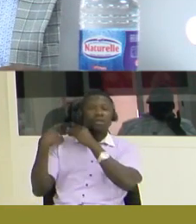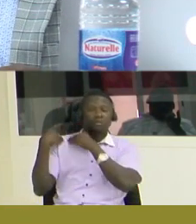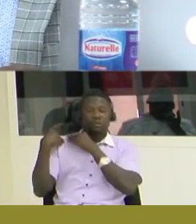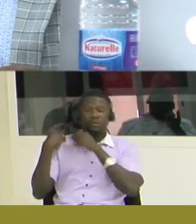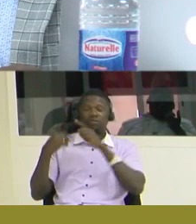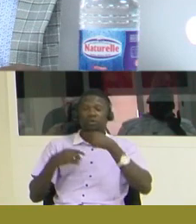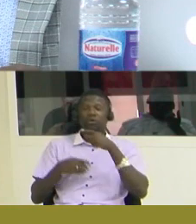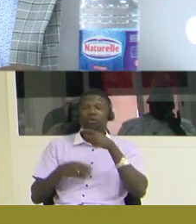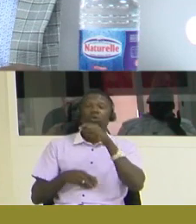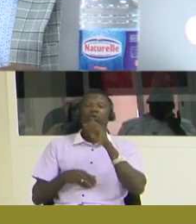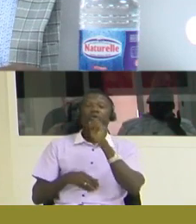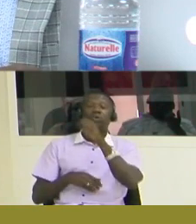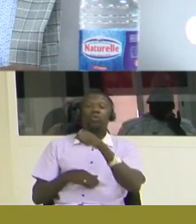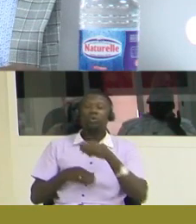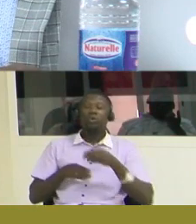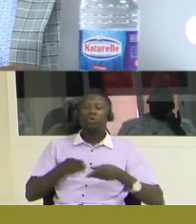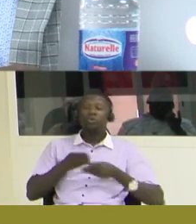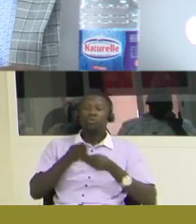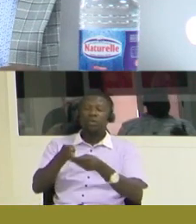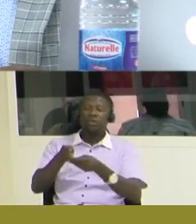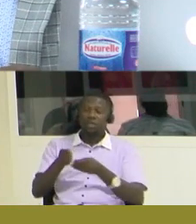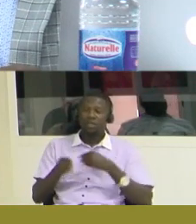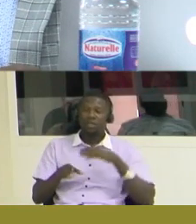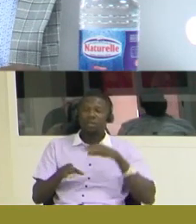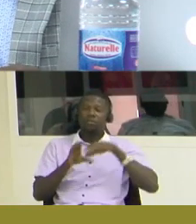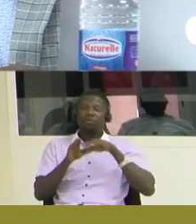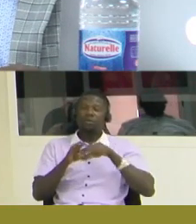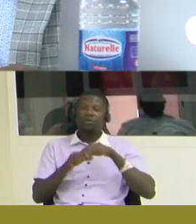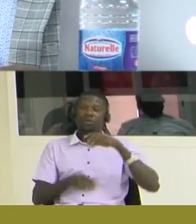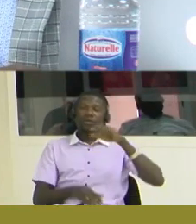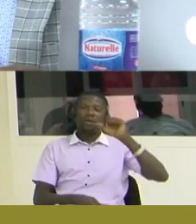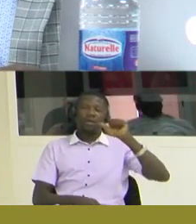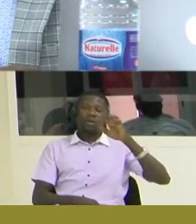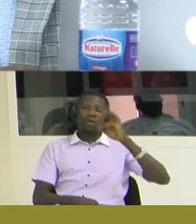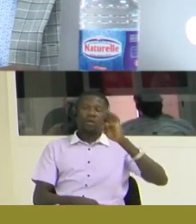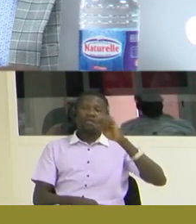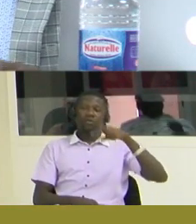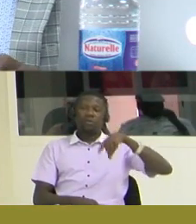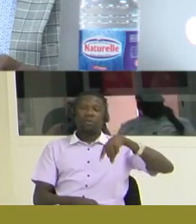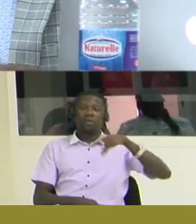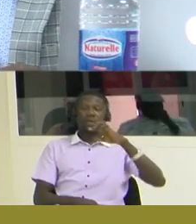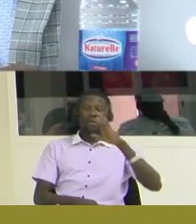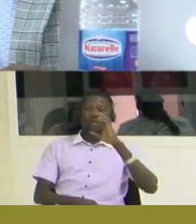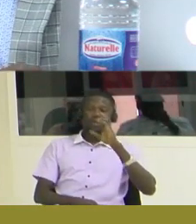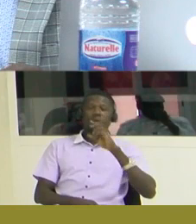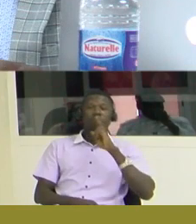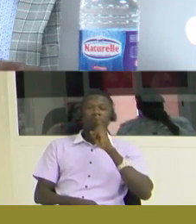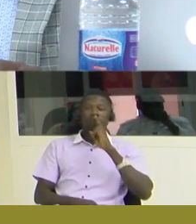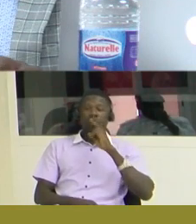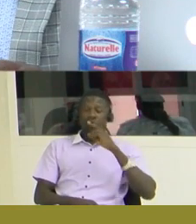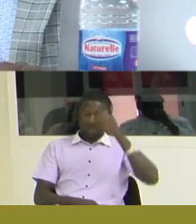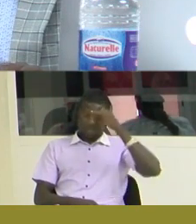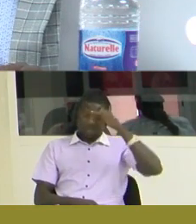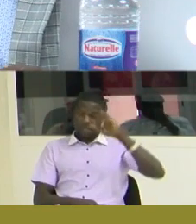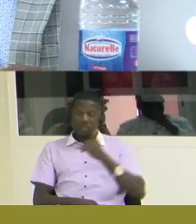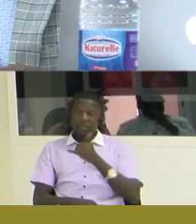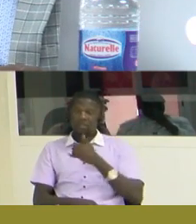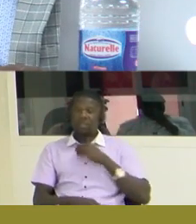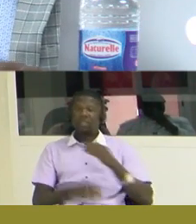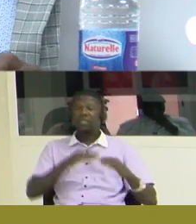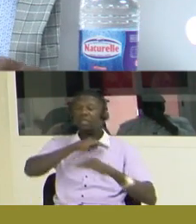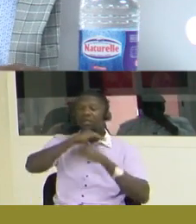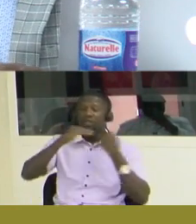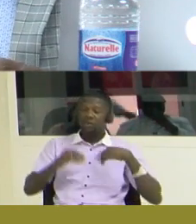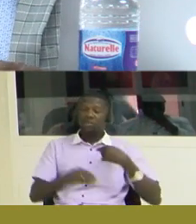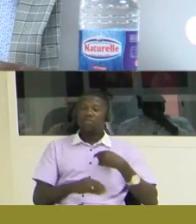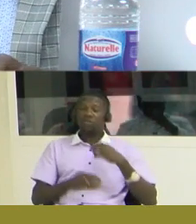the AFP RC who discussed agreed and decided on the execution of soldiers who were